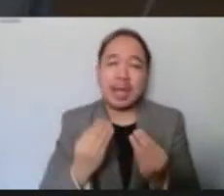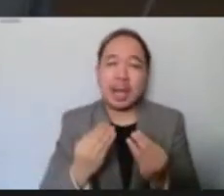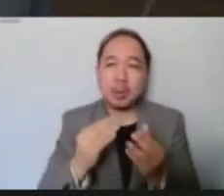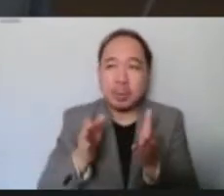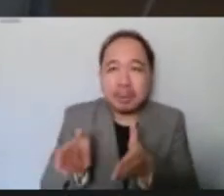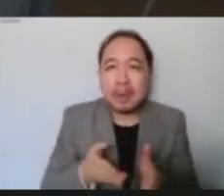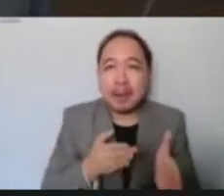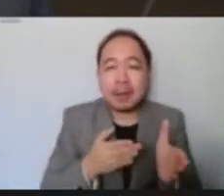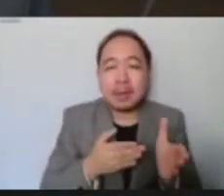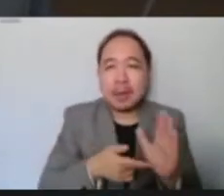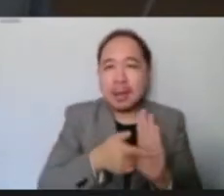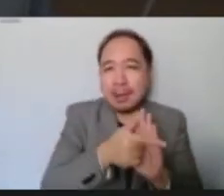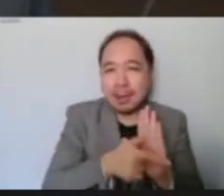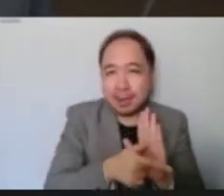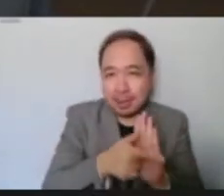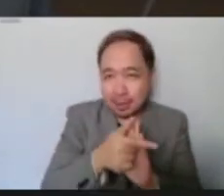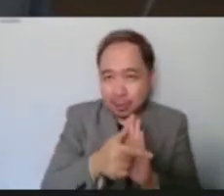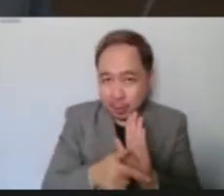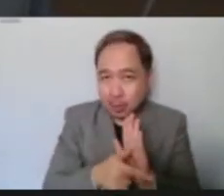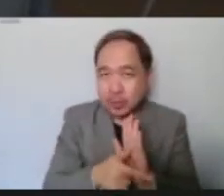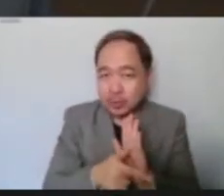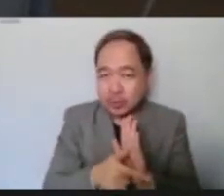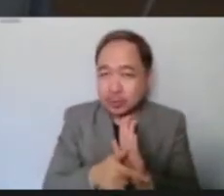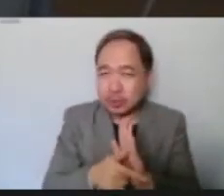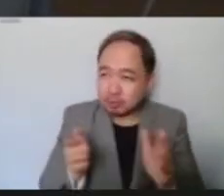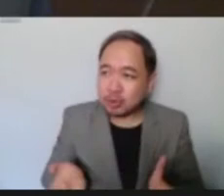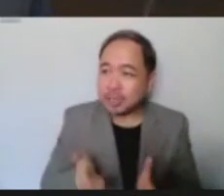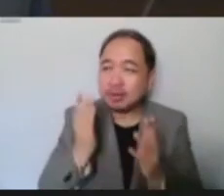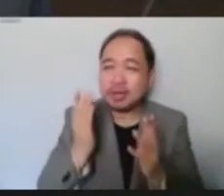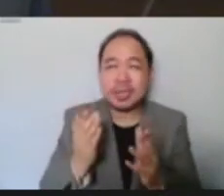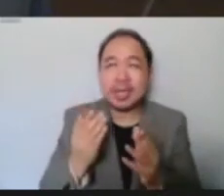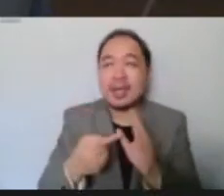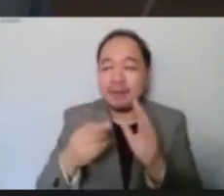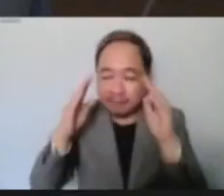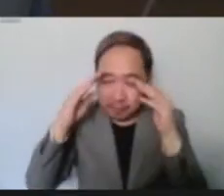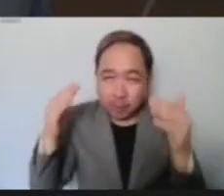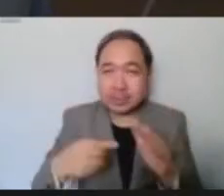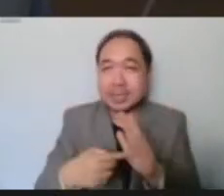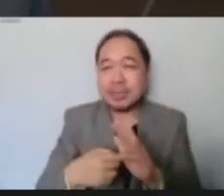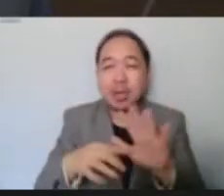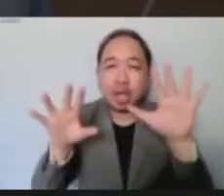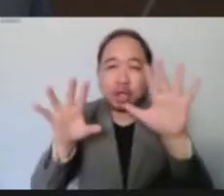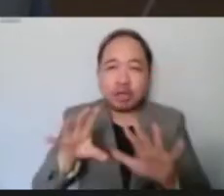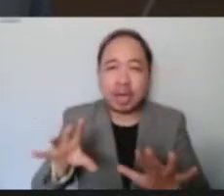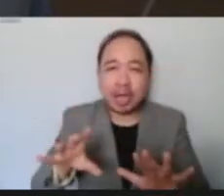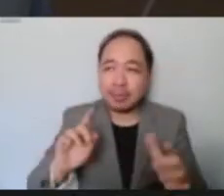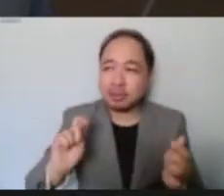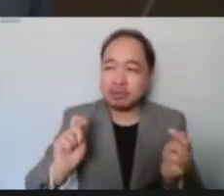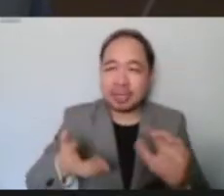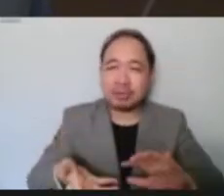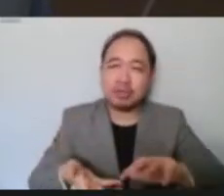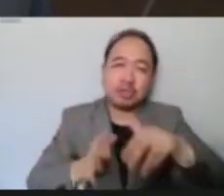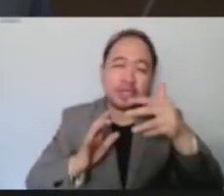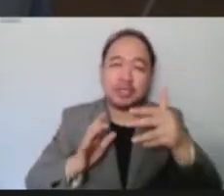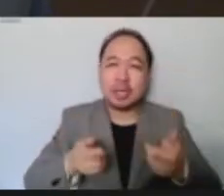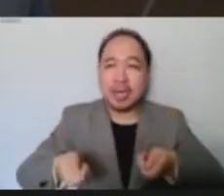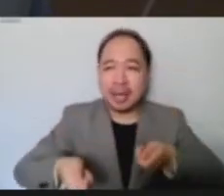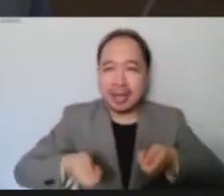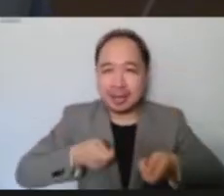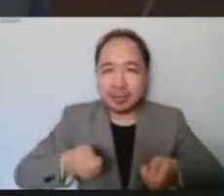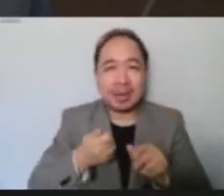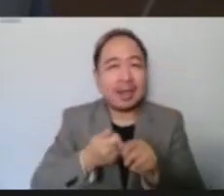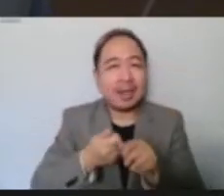necessary to promote measures for example on climate change mitigation adaptation in Japan the ministry of environment